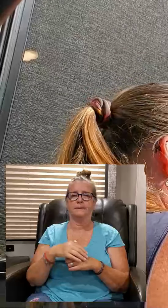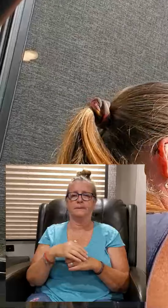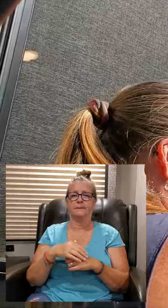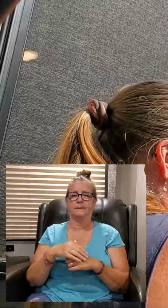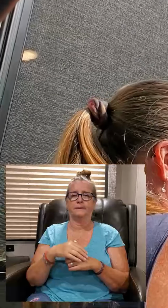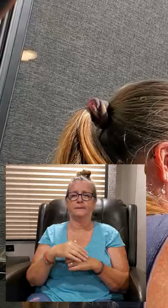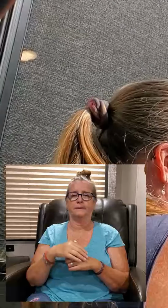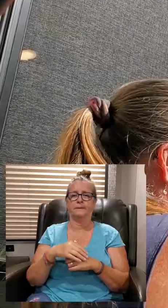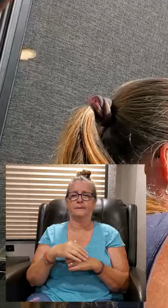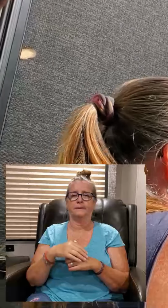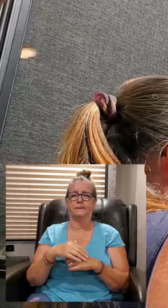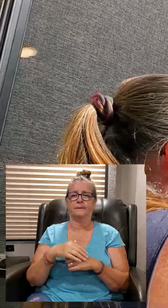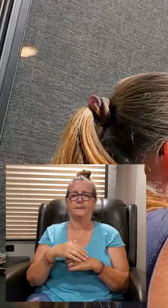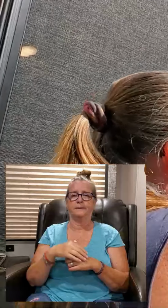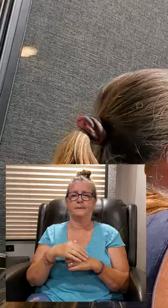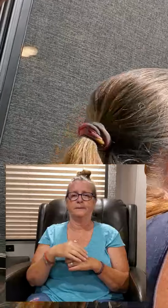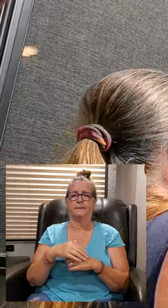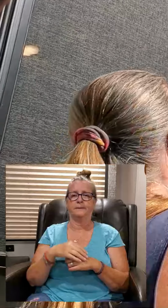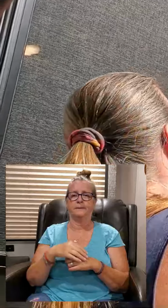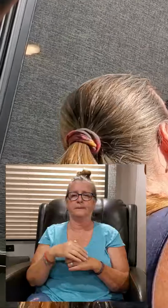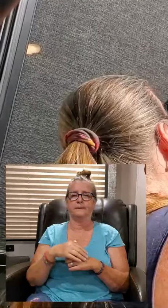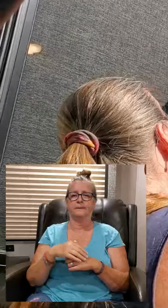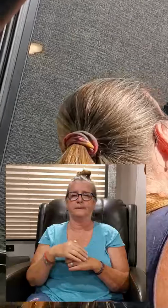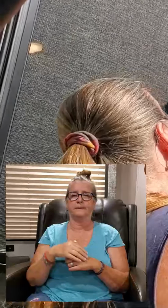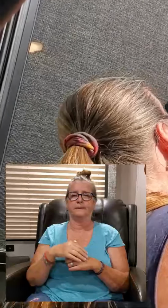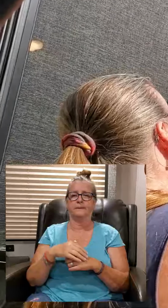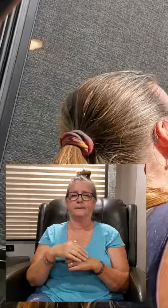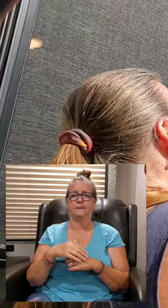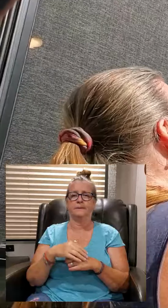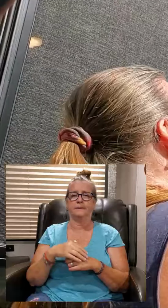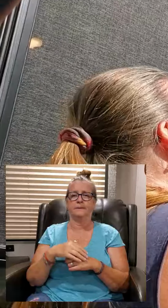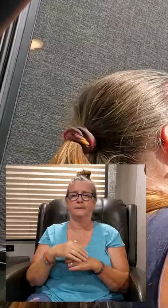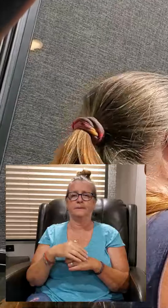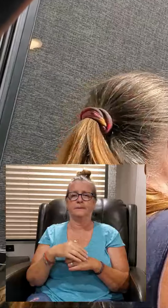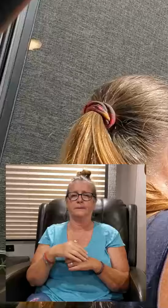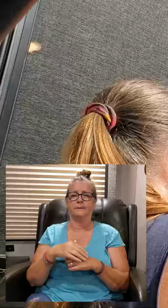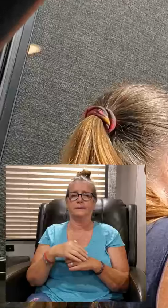Of course, we're letting a bunch of heat in while she's doing it, but what are you going to do?